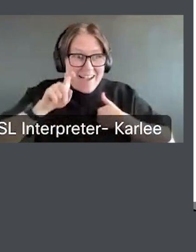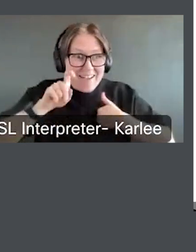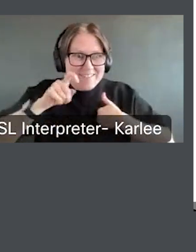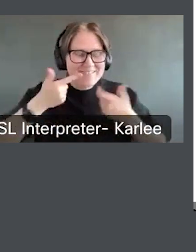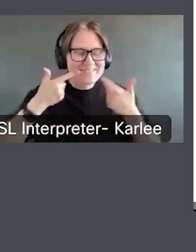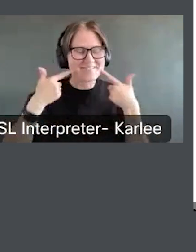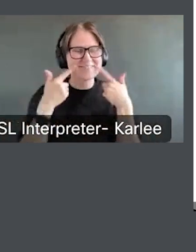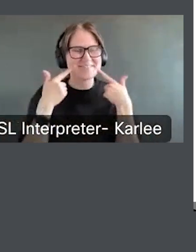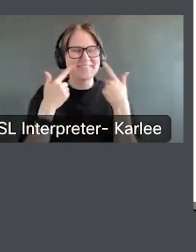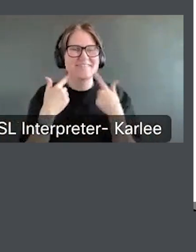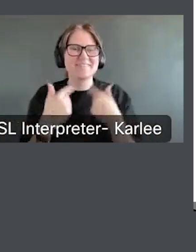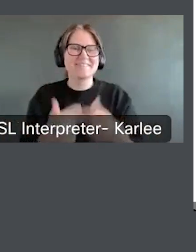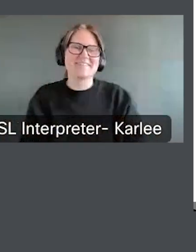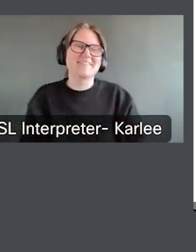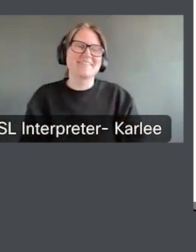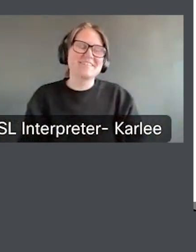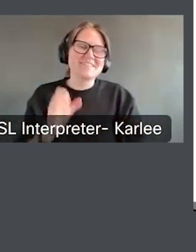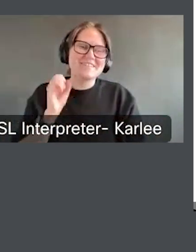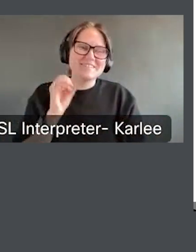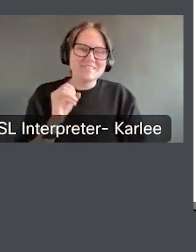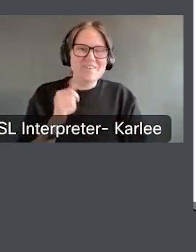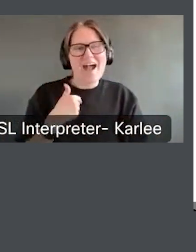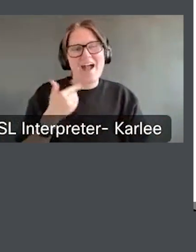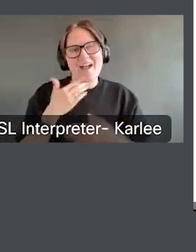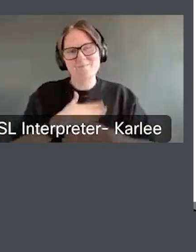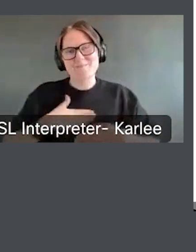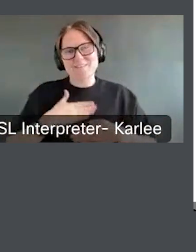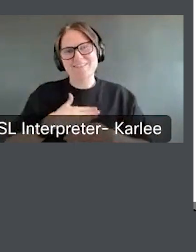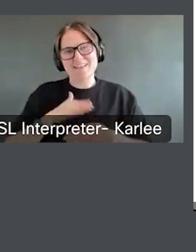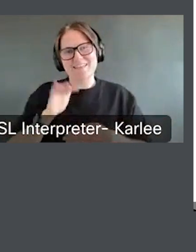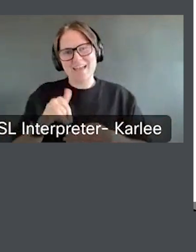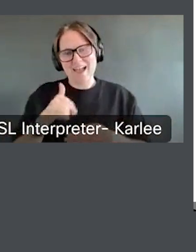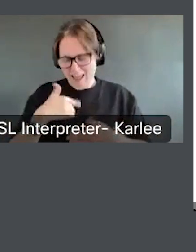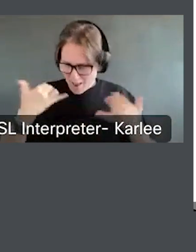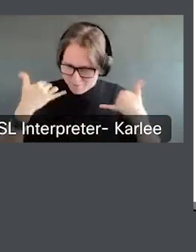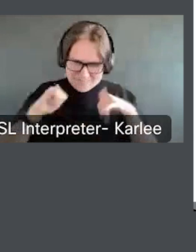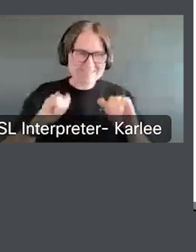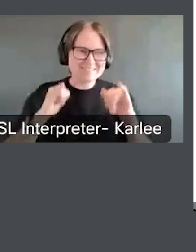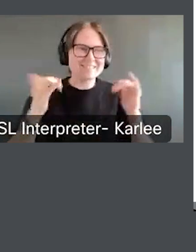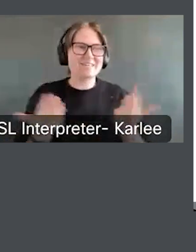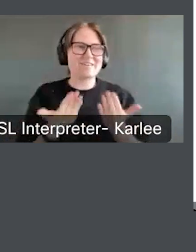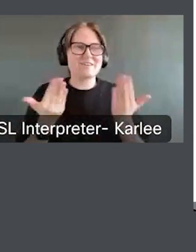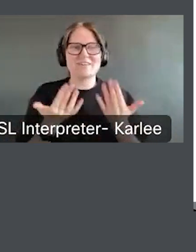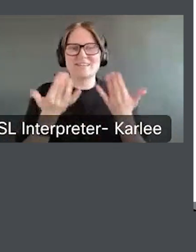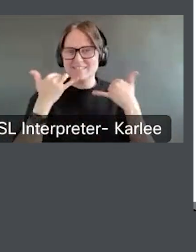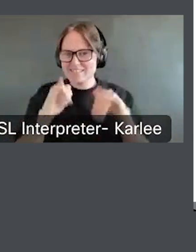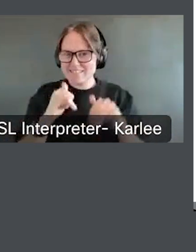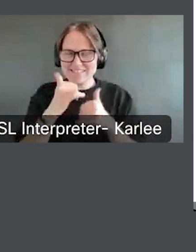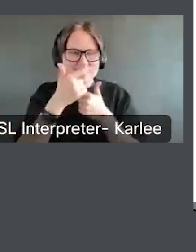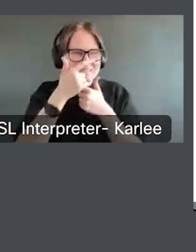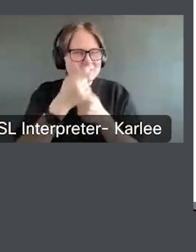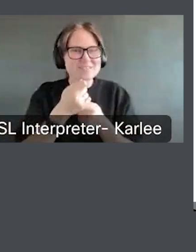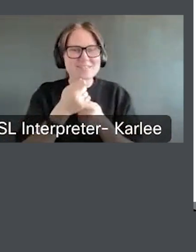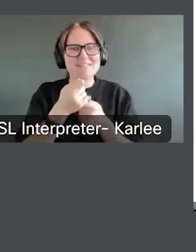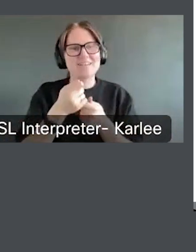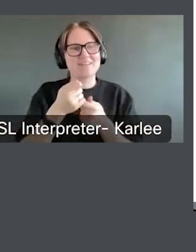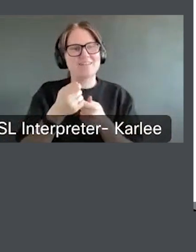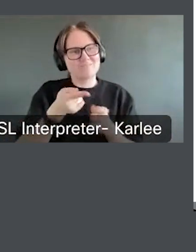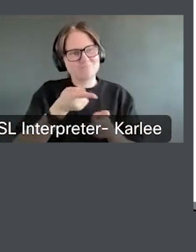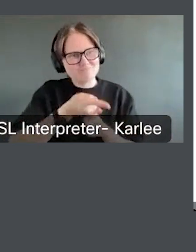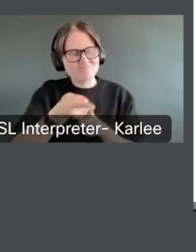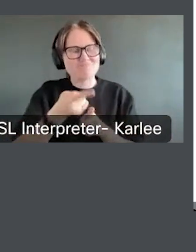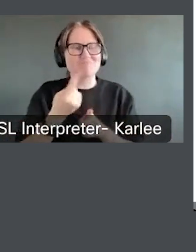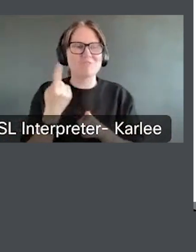so I appreciate that. I am still here and still interested in unilateral hearing loss. So I'm going to